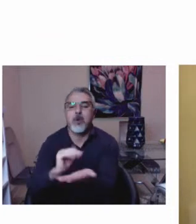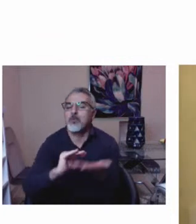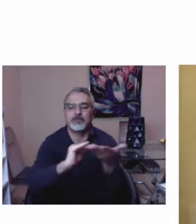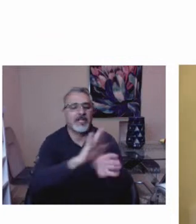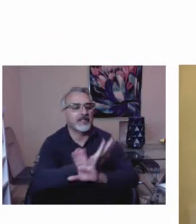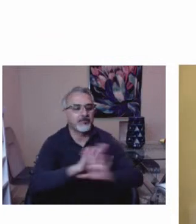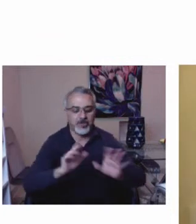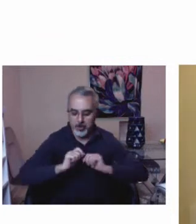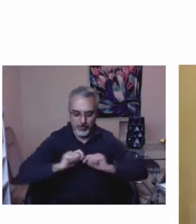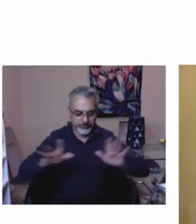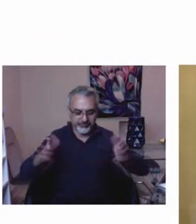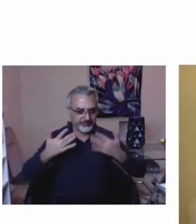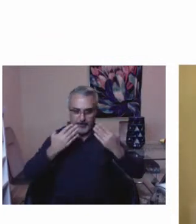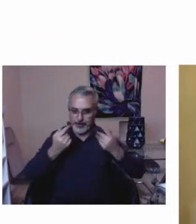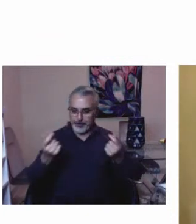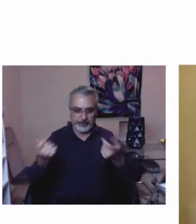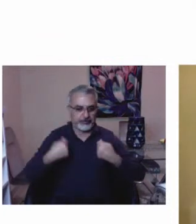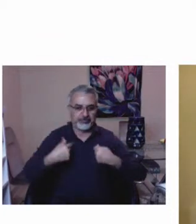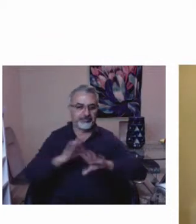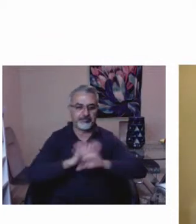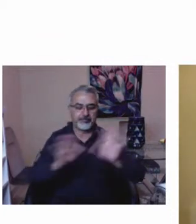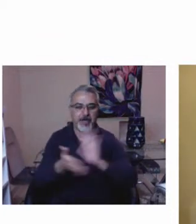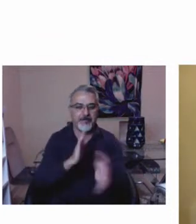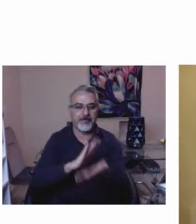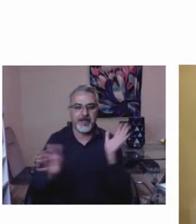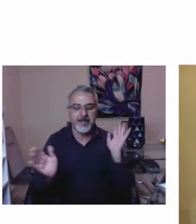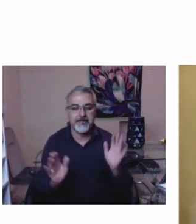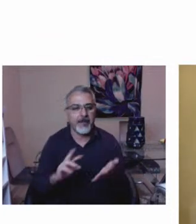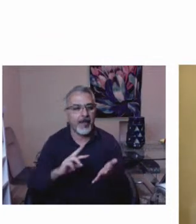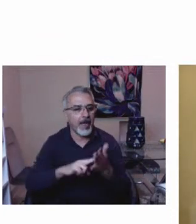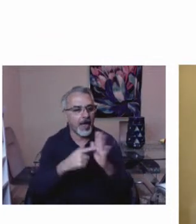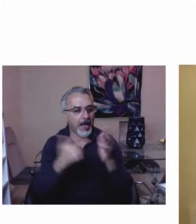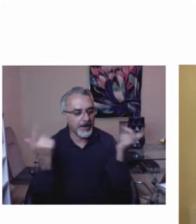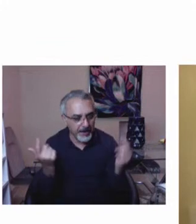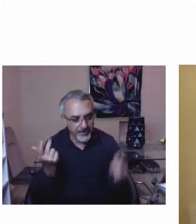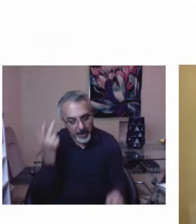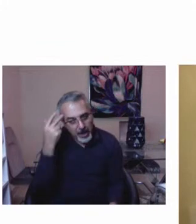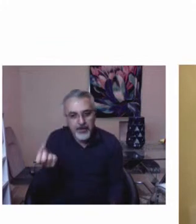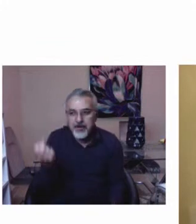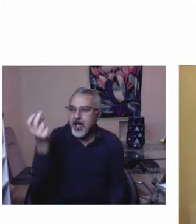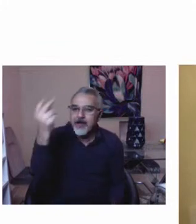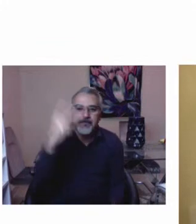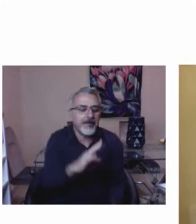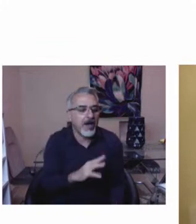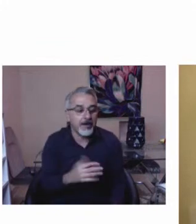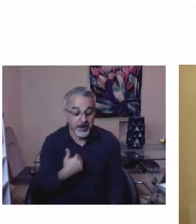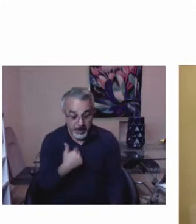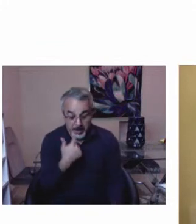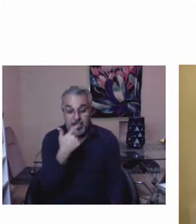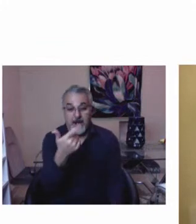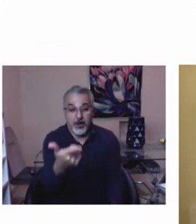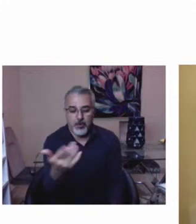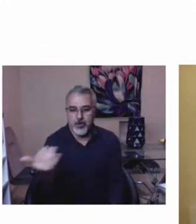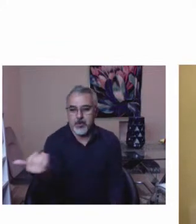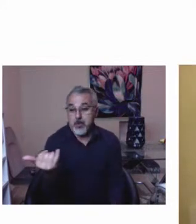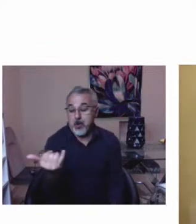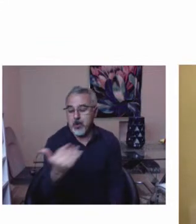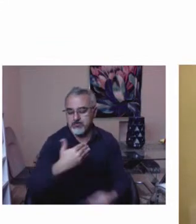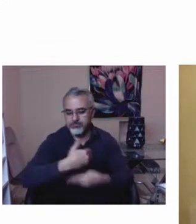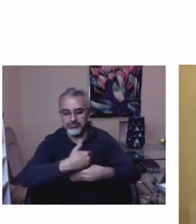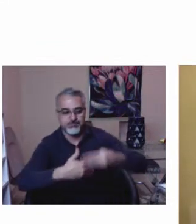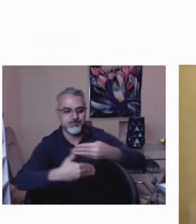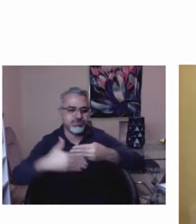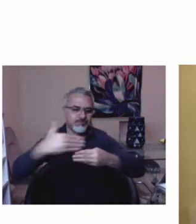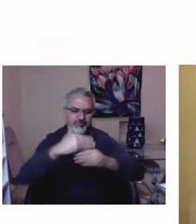that comes through? We focus a lot on youth peace building and what young people are doing on the ground and the impact that they have within their communities and